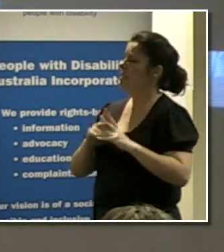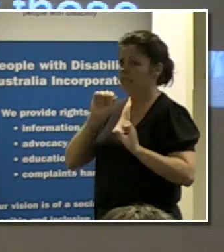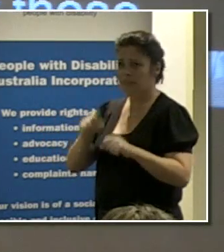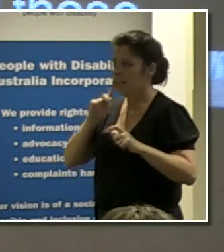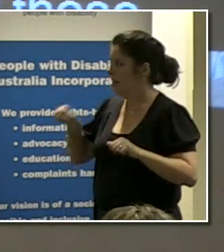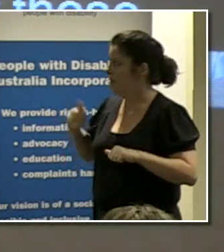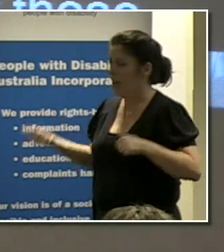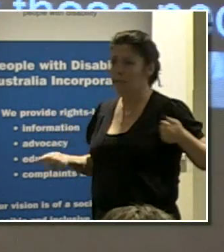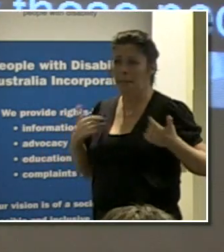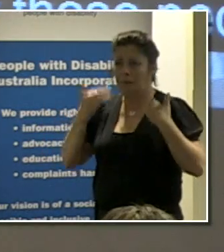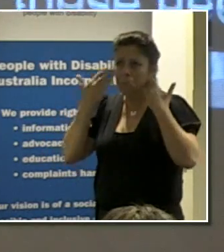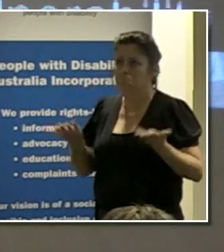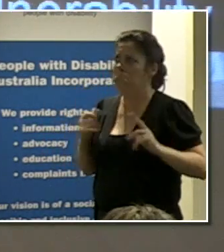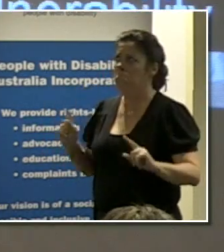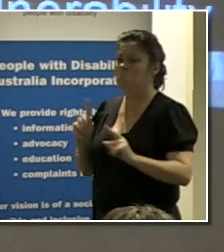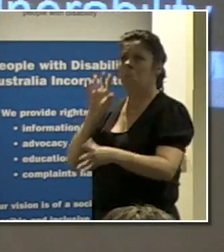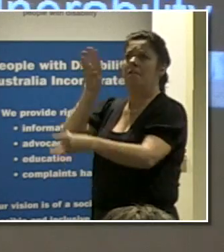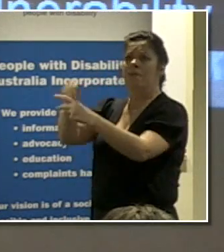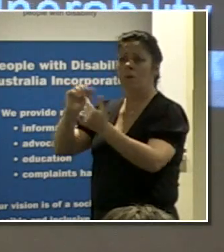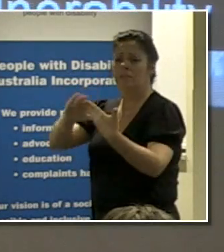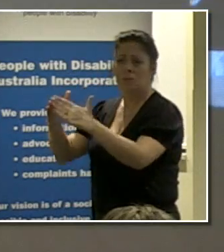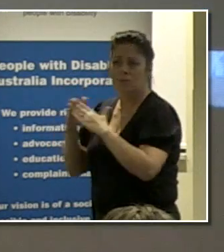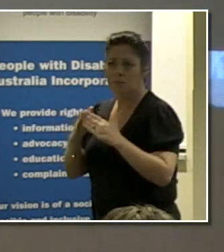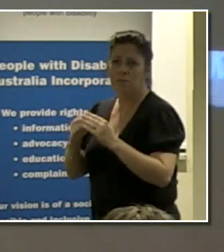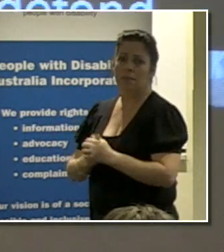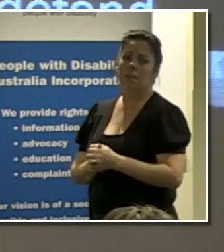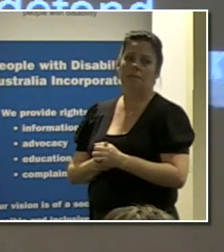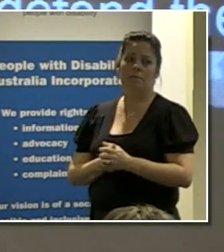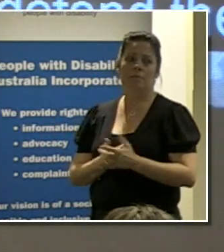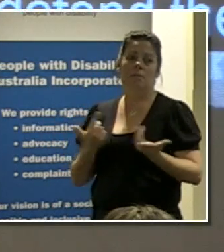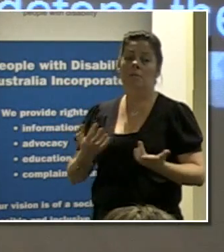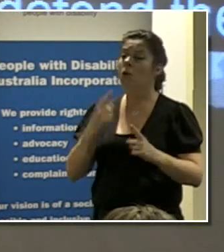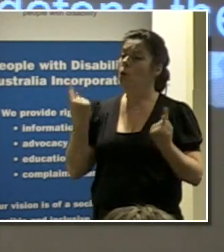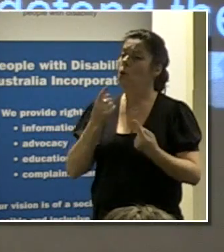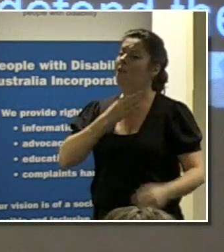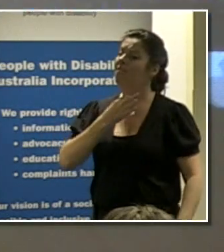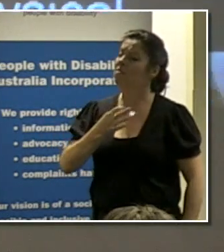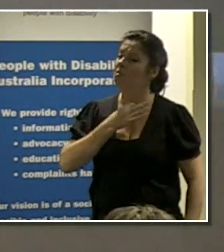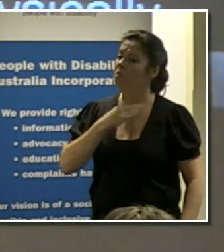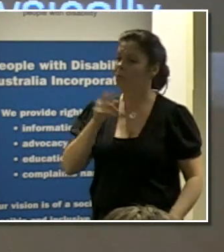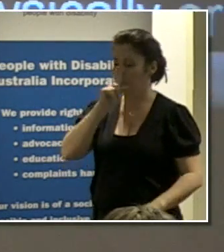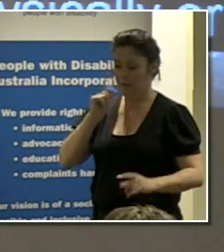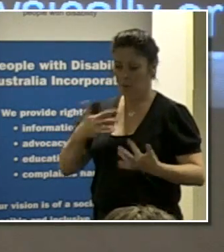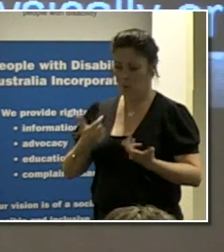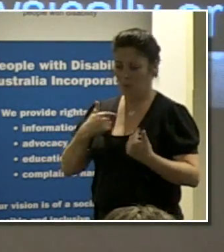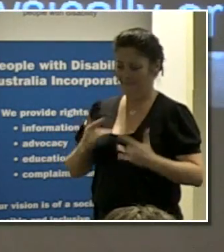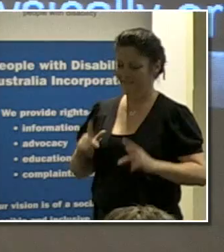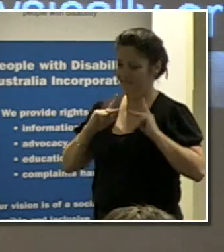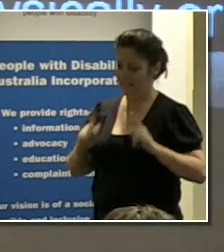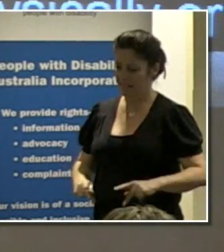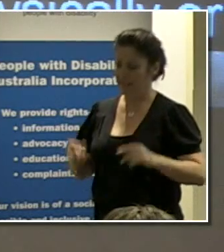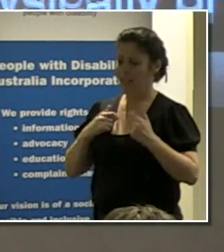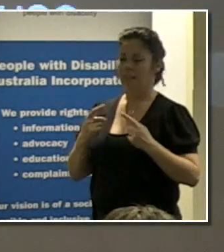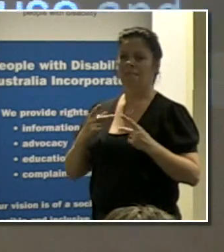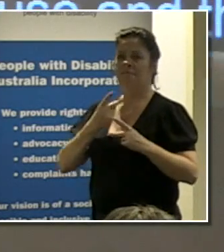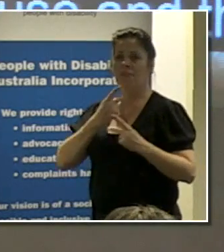doesn't allow them to defend themselves either physically or verbally or report abuse, and they're the people who need